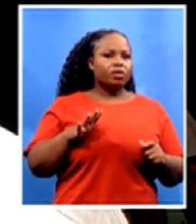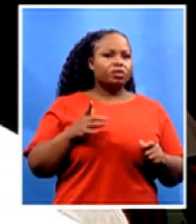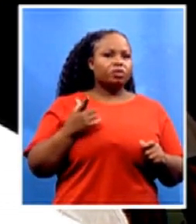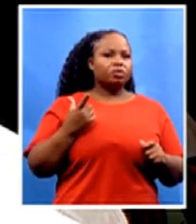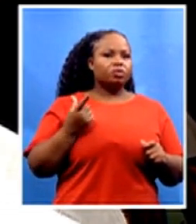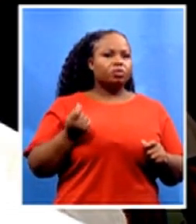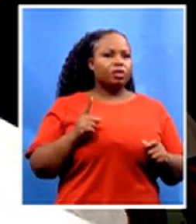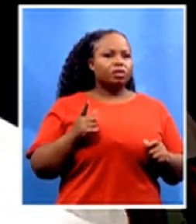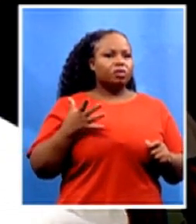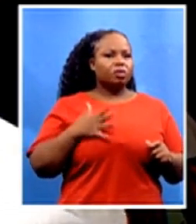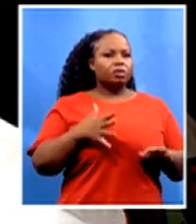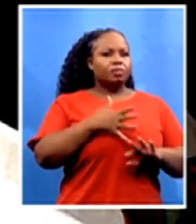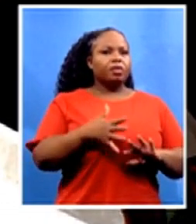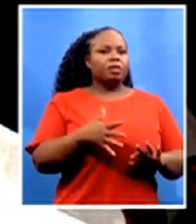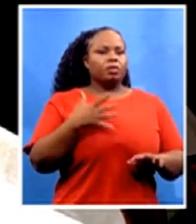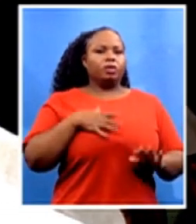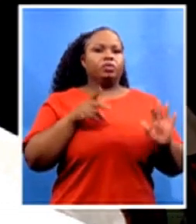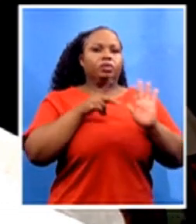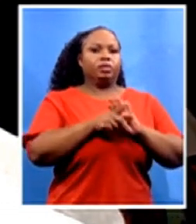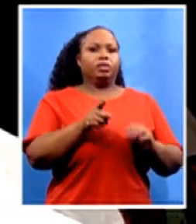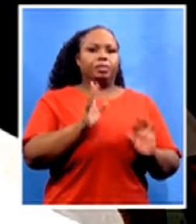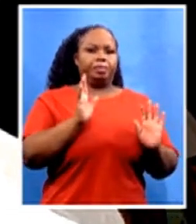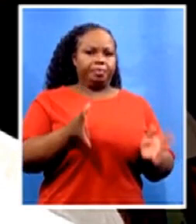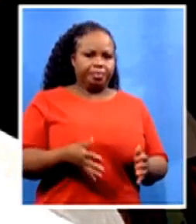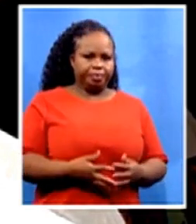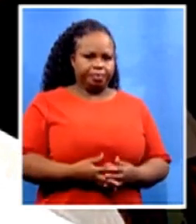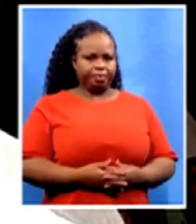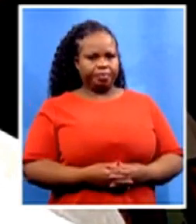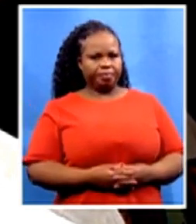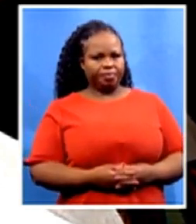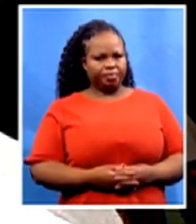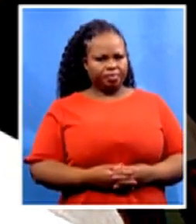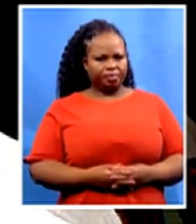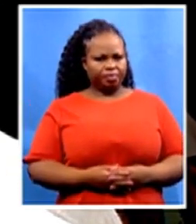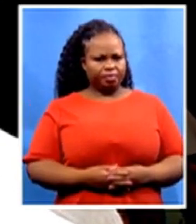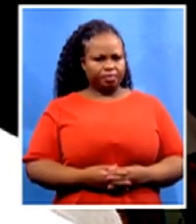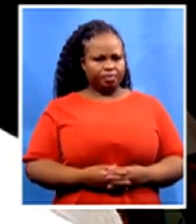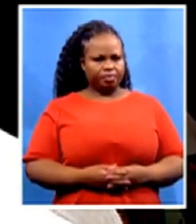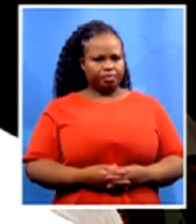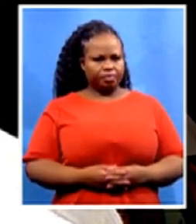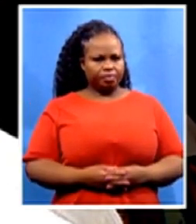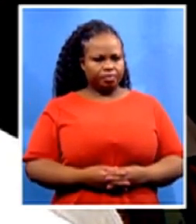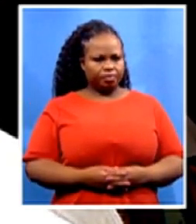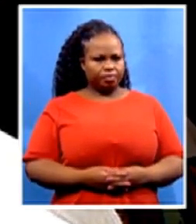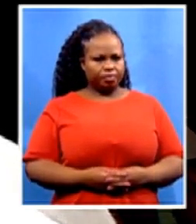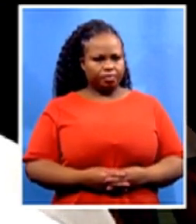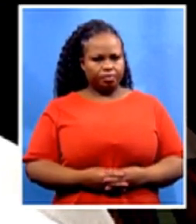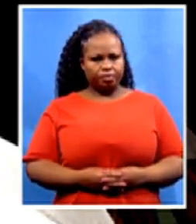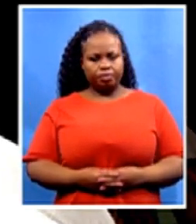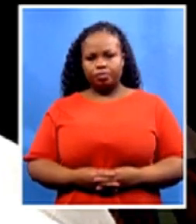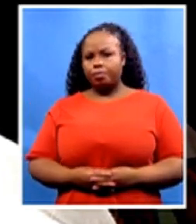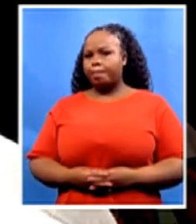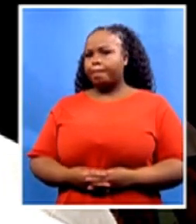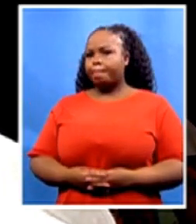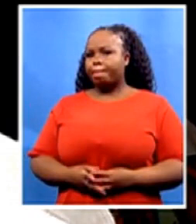her, and that's it. Do you feel that if we had enough education